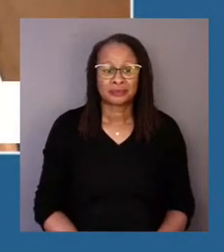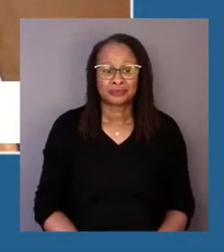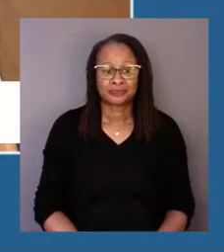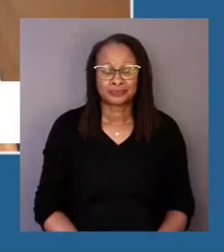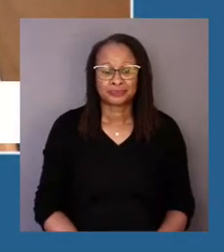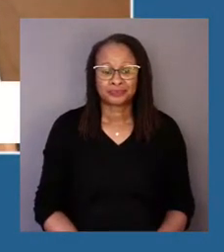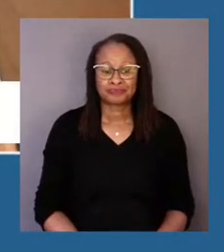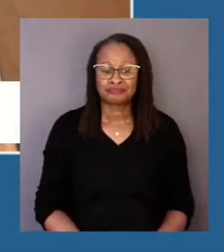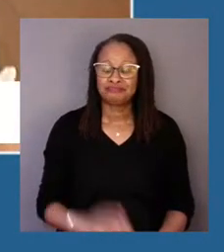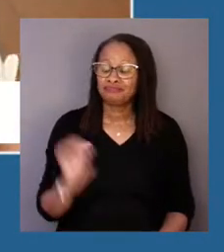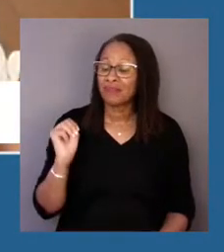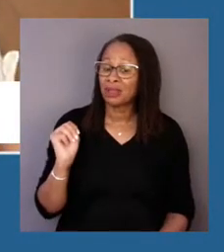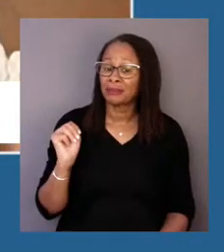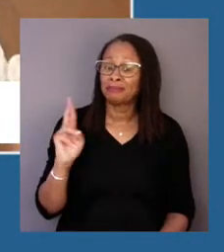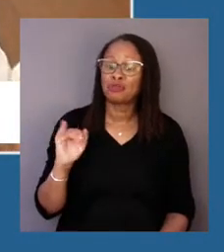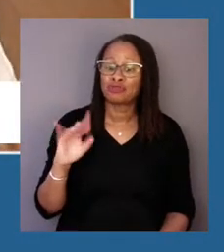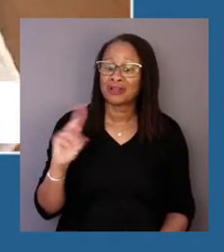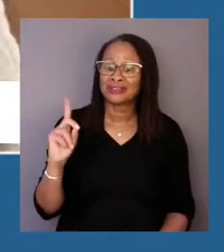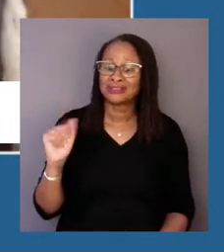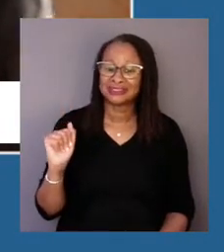That's right.